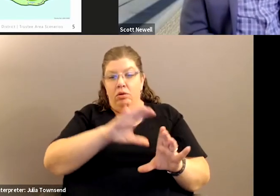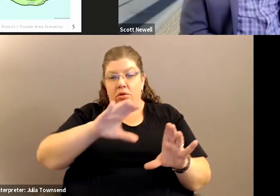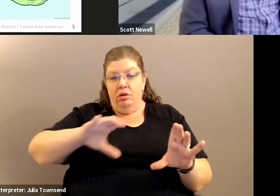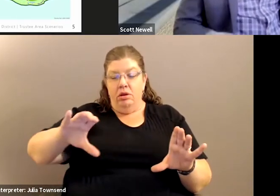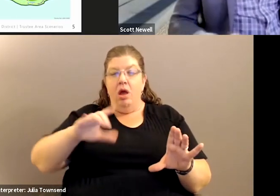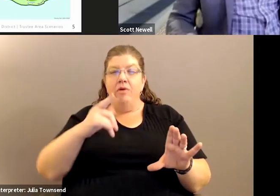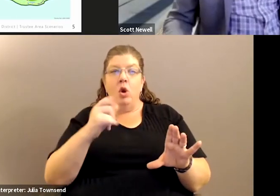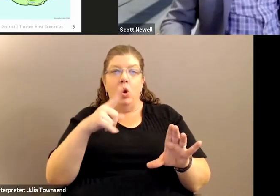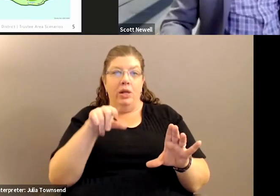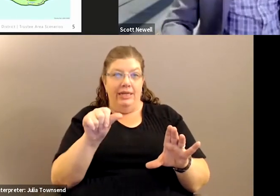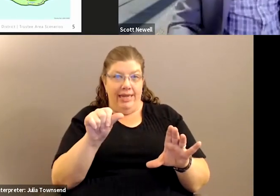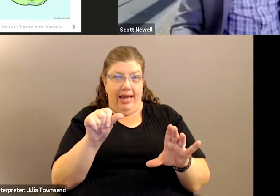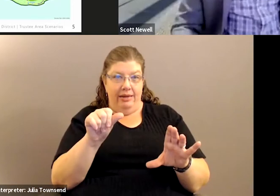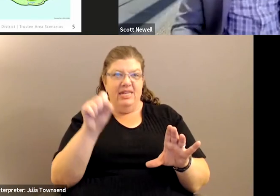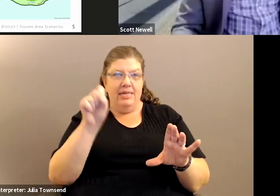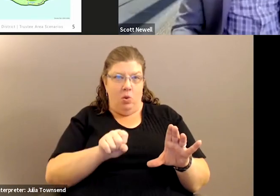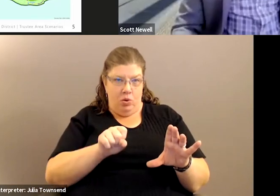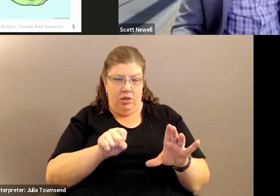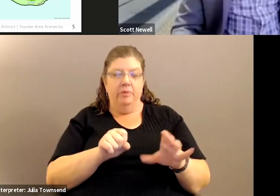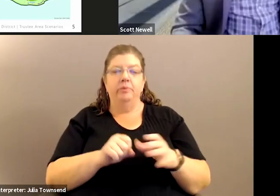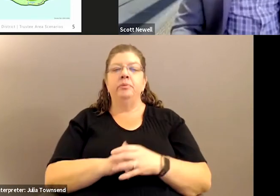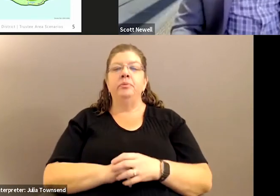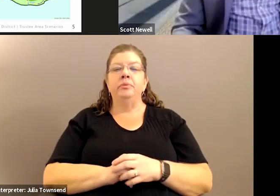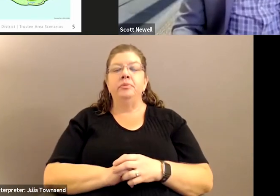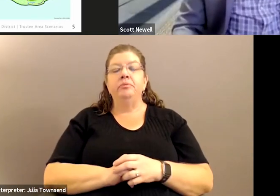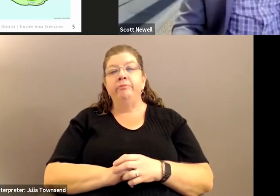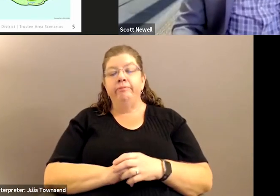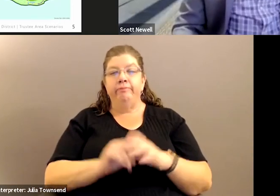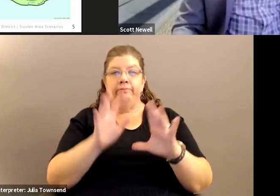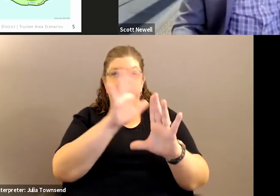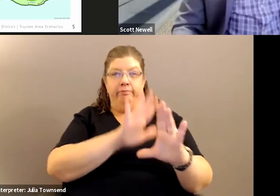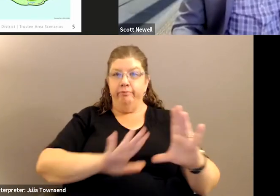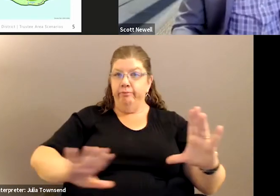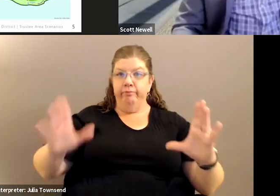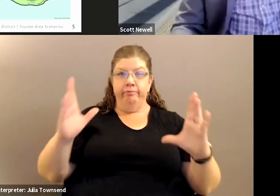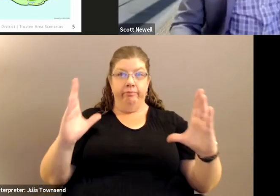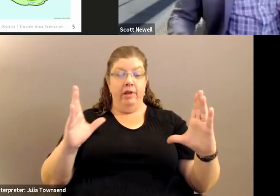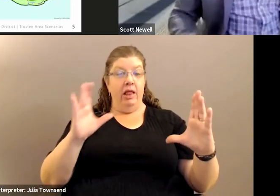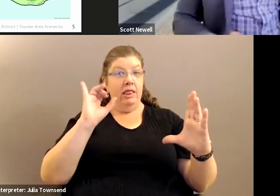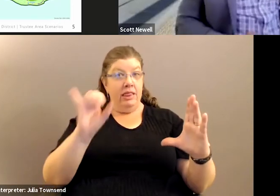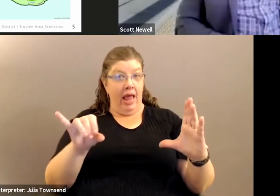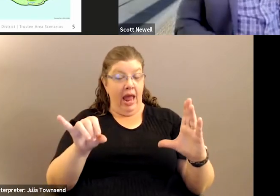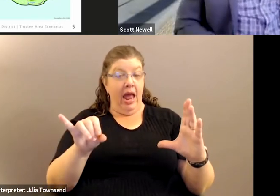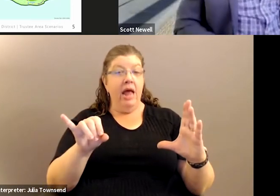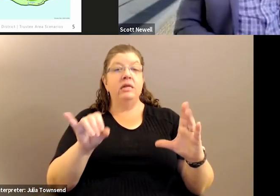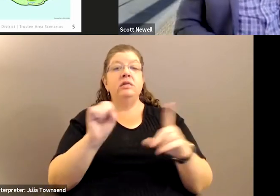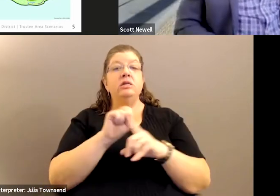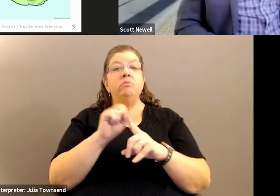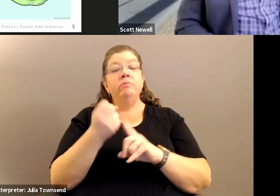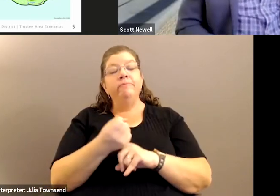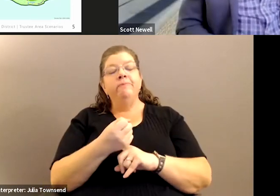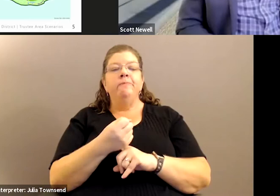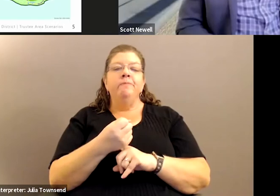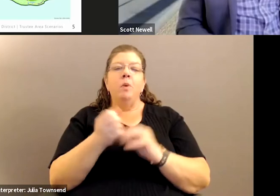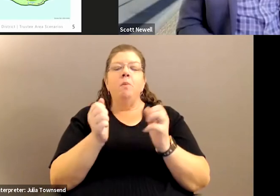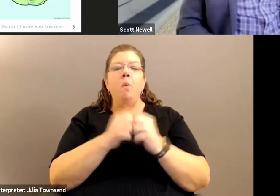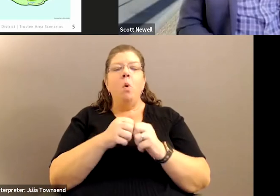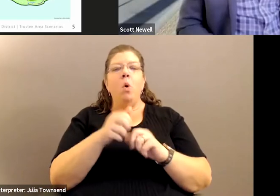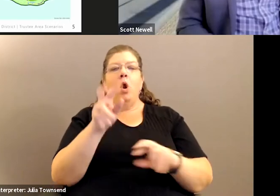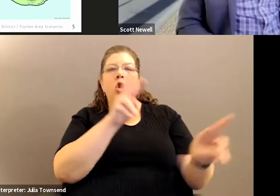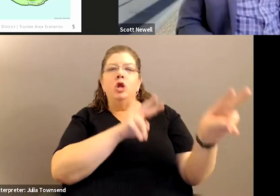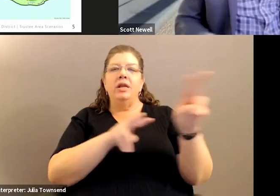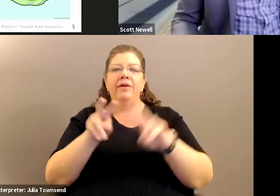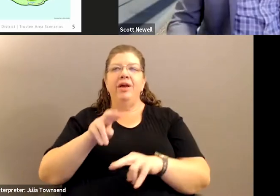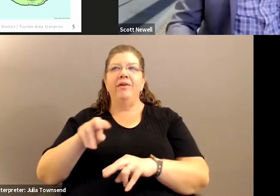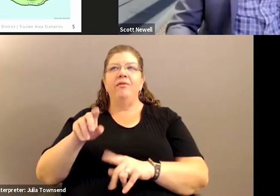there so you know in this scenario really um we were looking at it more from a kind of